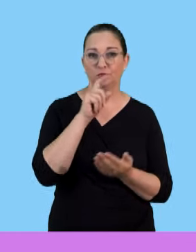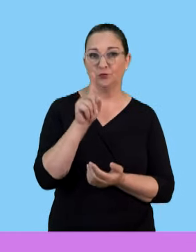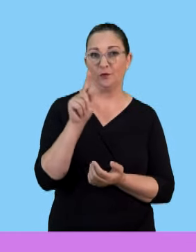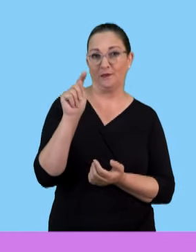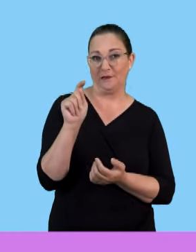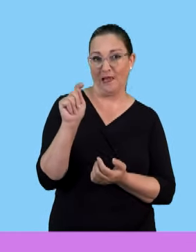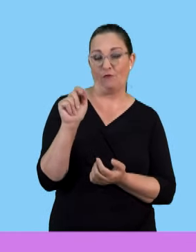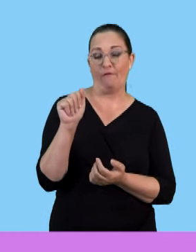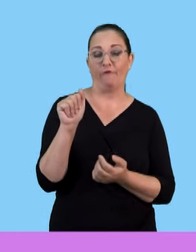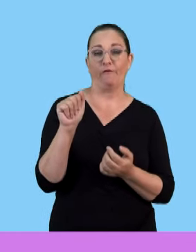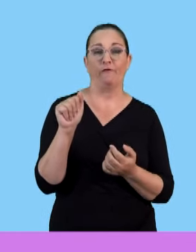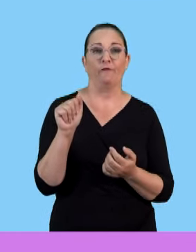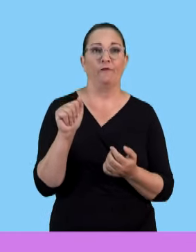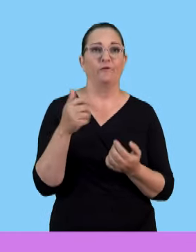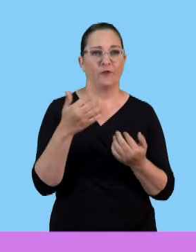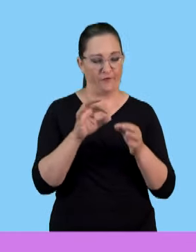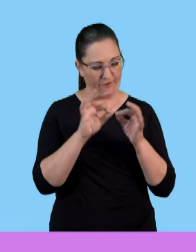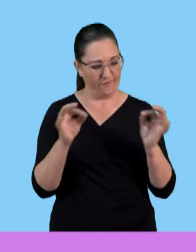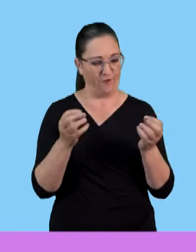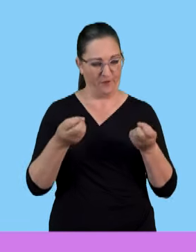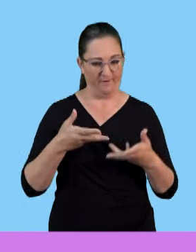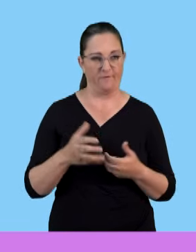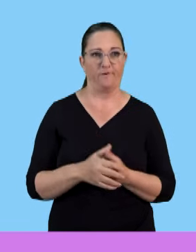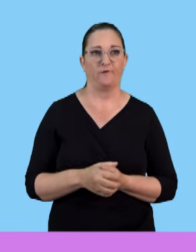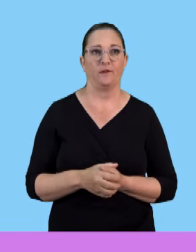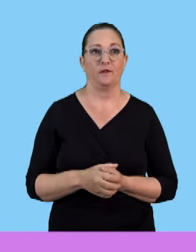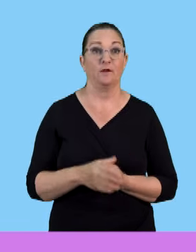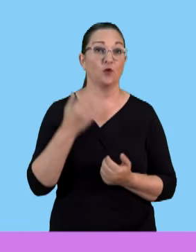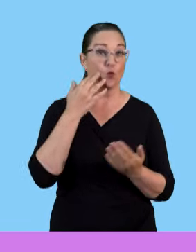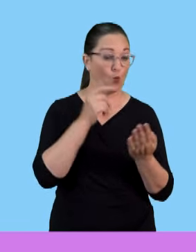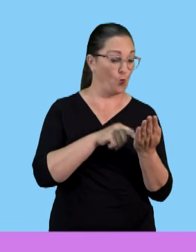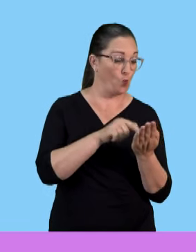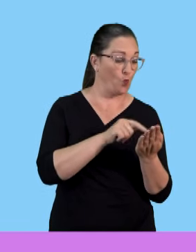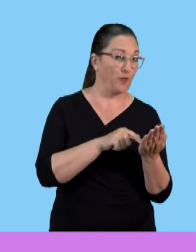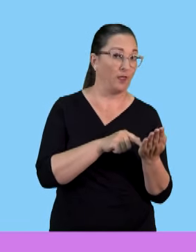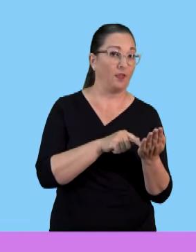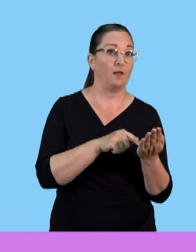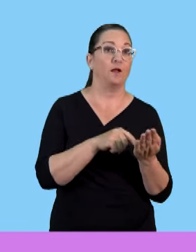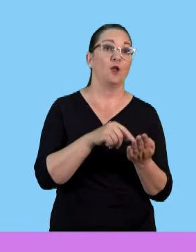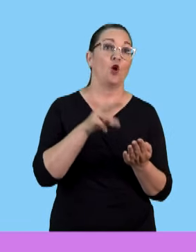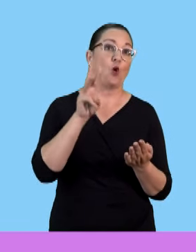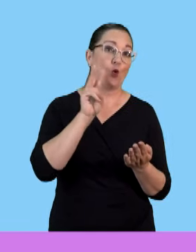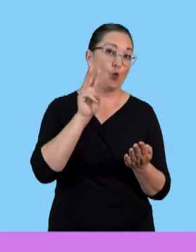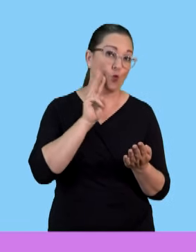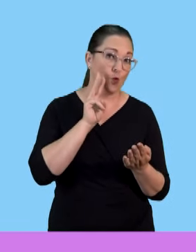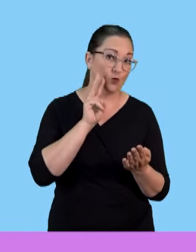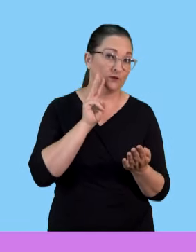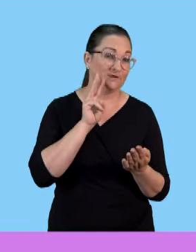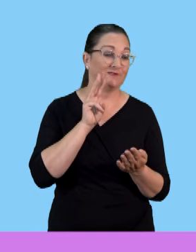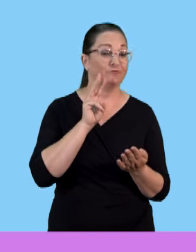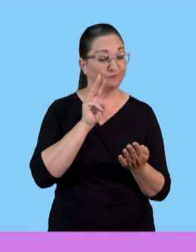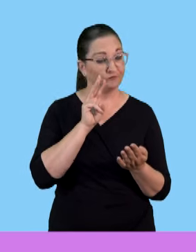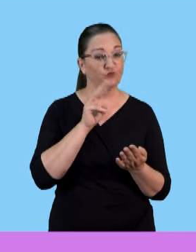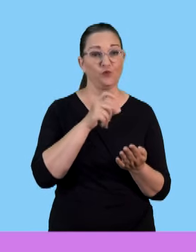the tariffs given as well as the formula. Now, when we calculate a